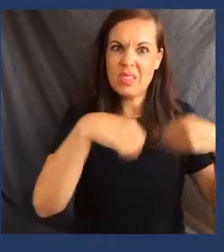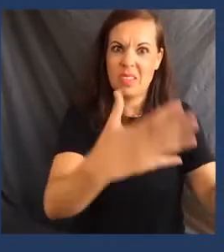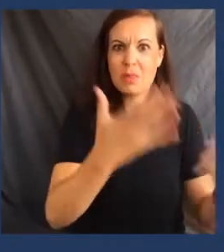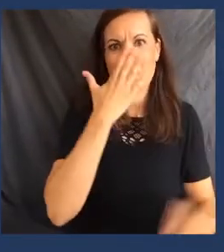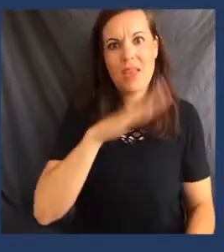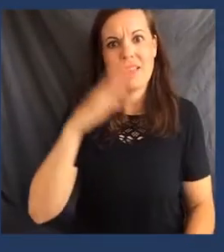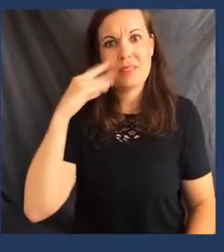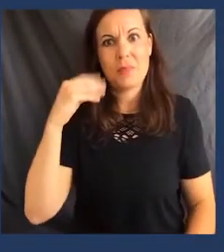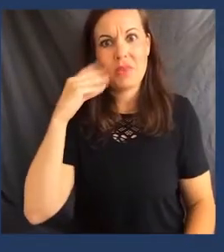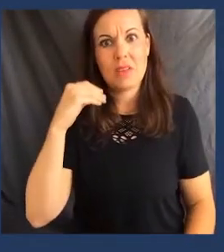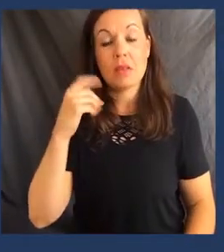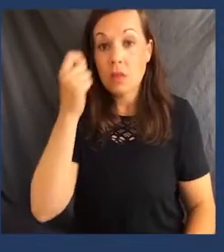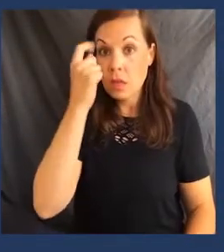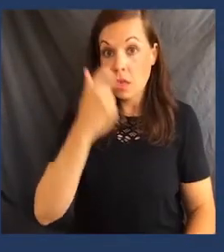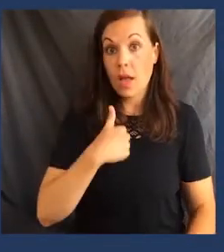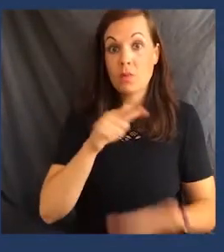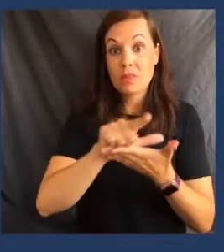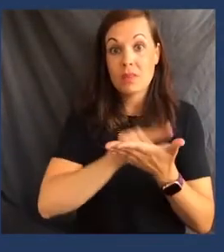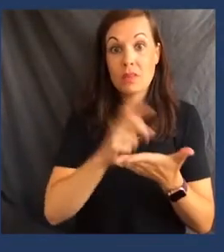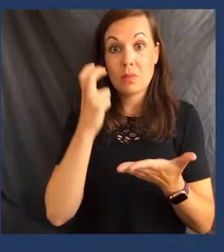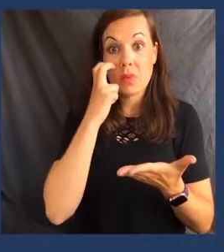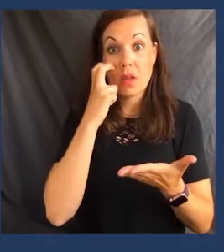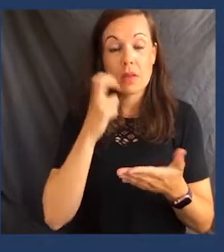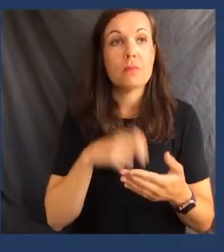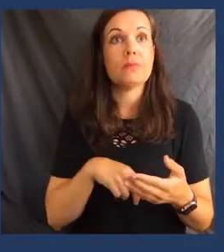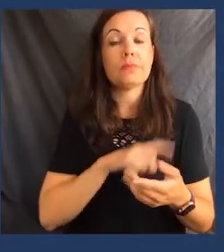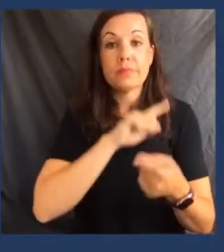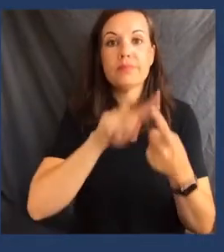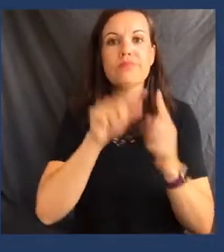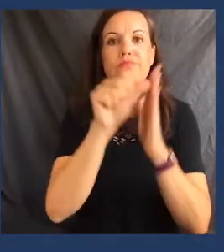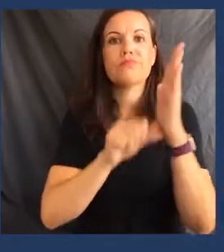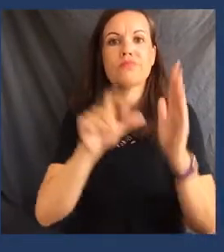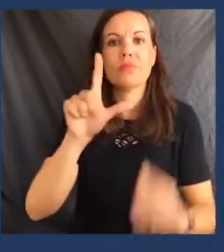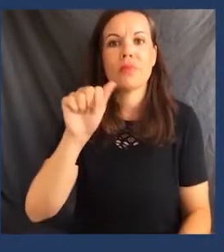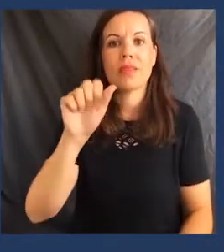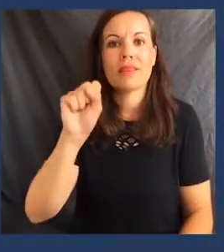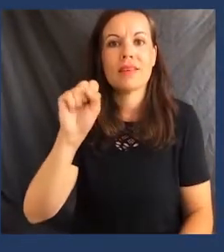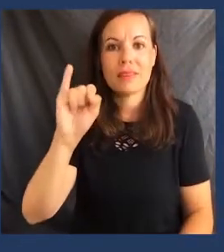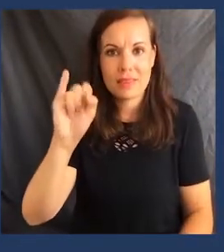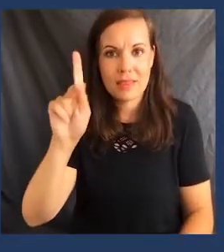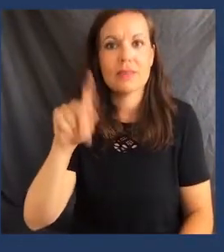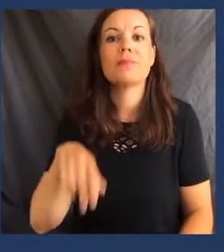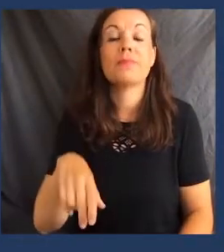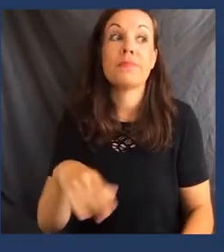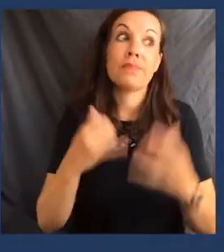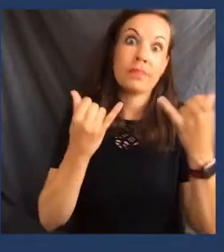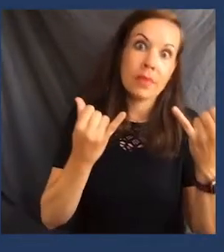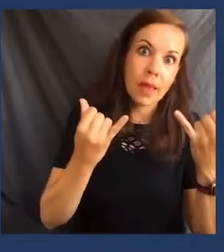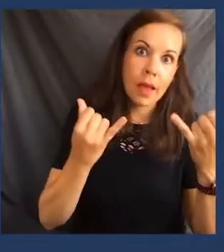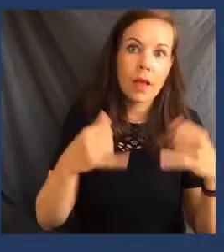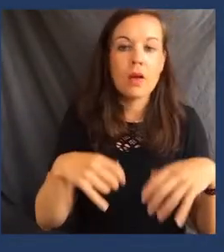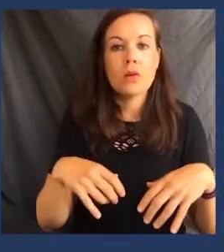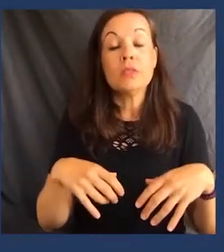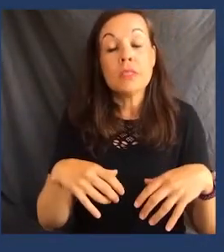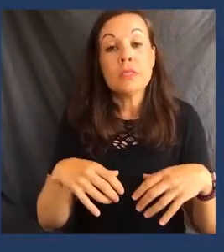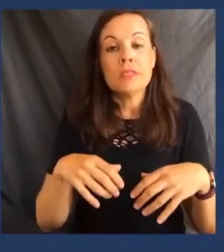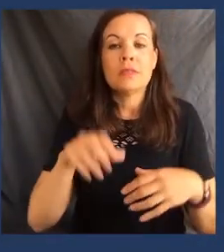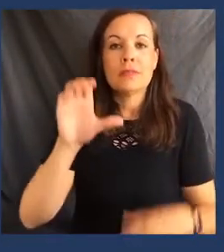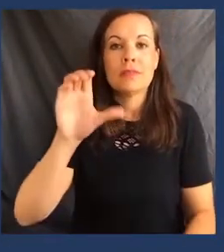actually legally blind until I got LASIK, and now I've got cataracts, so I have that to look forward